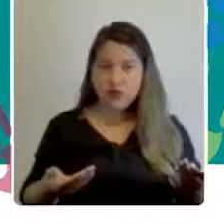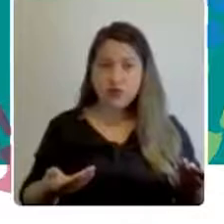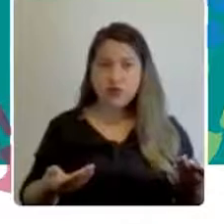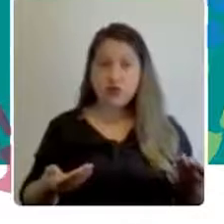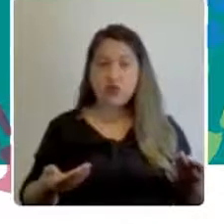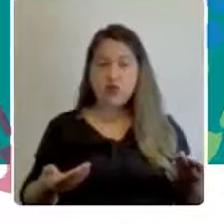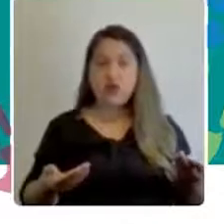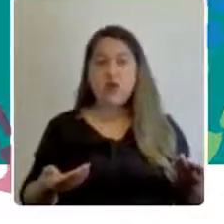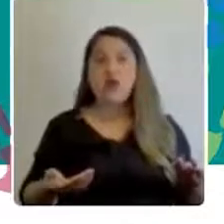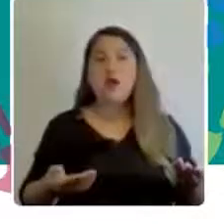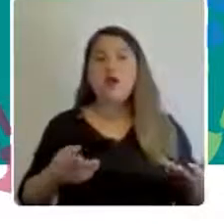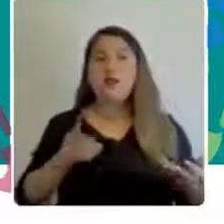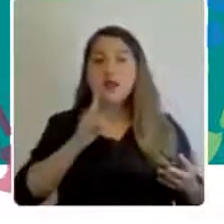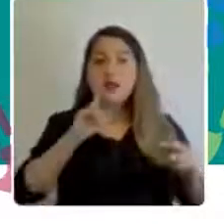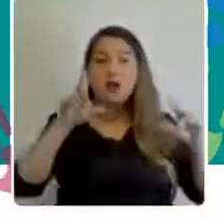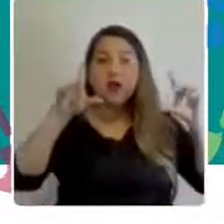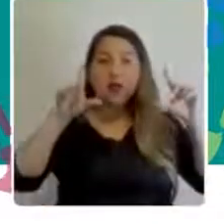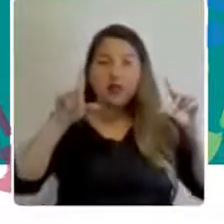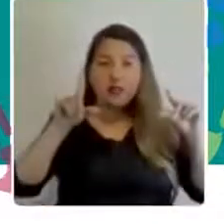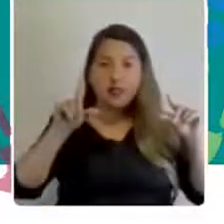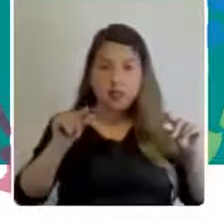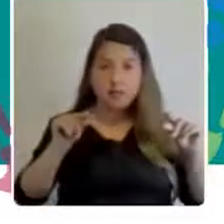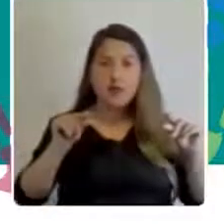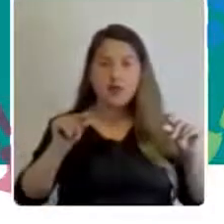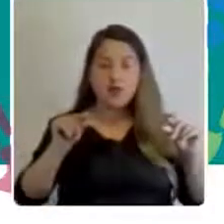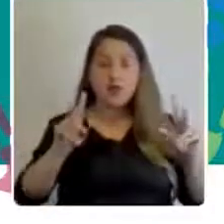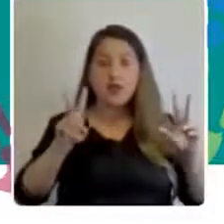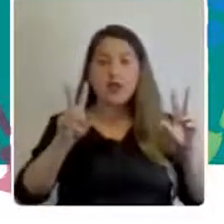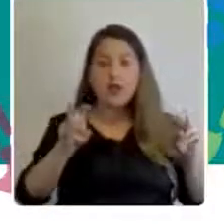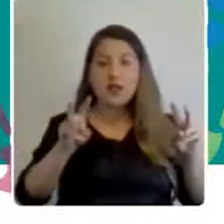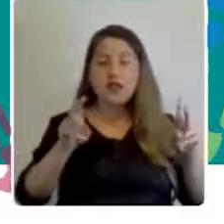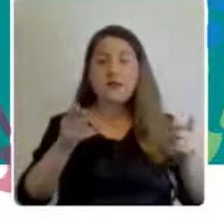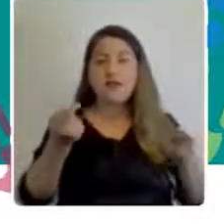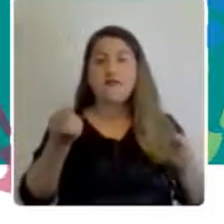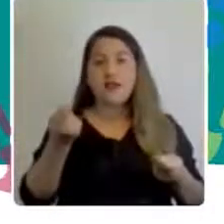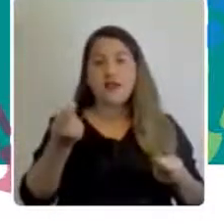actually make these products more readily available somehow or